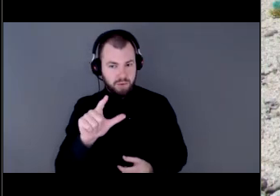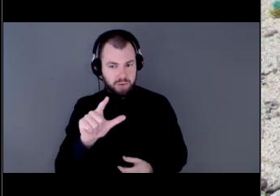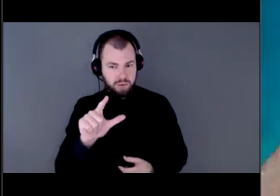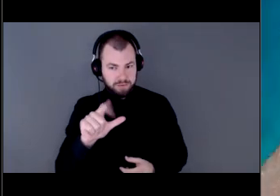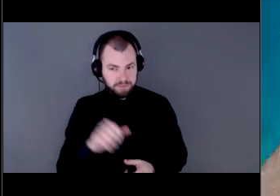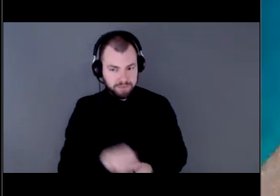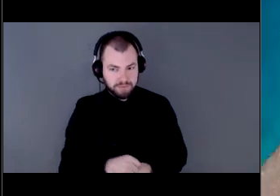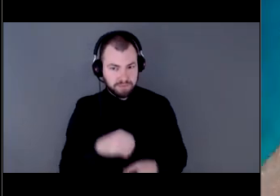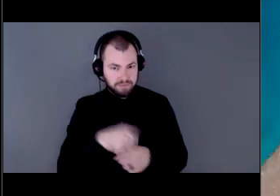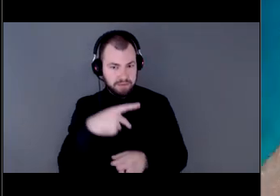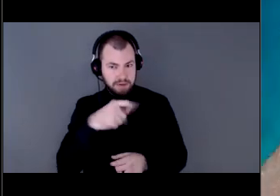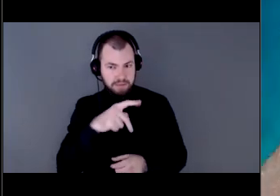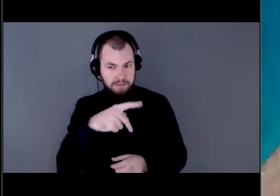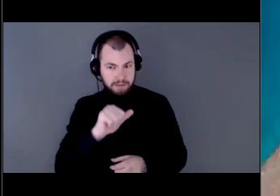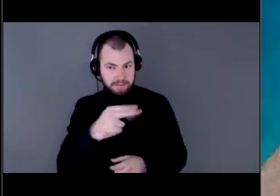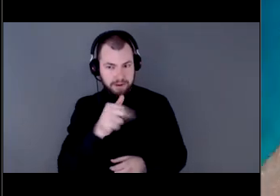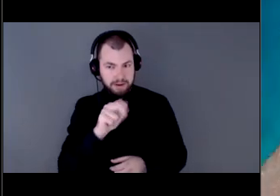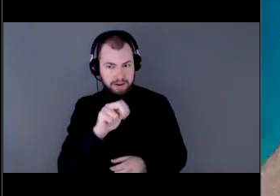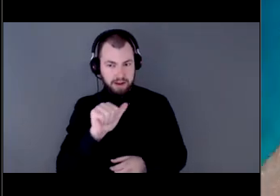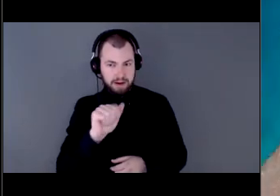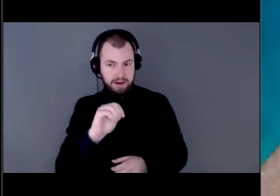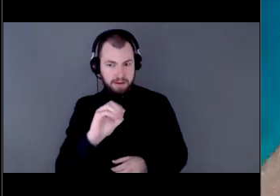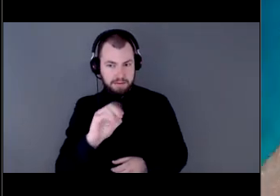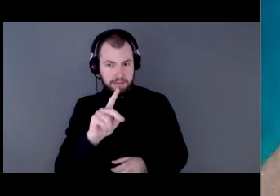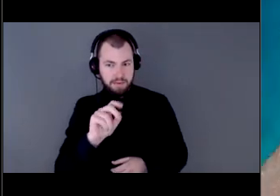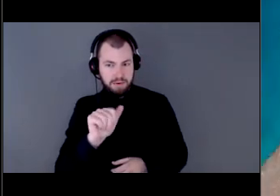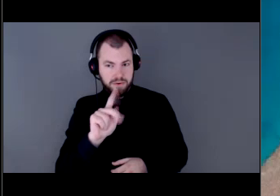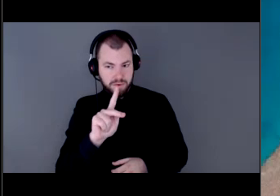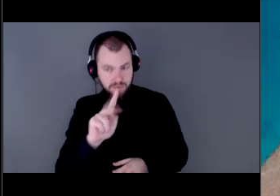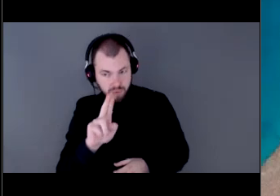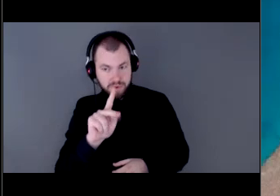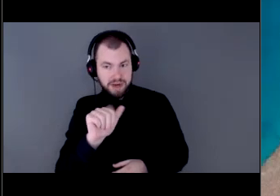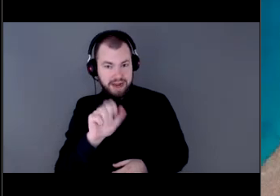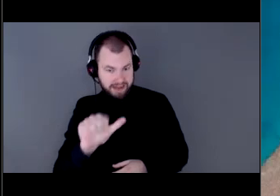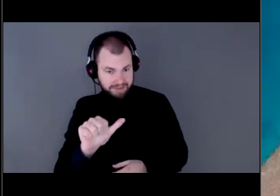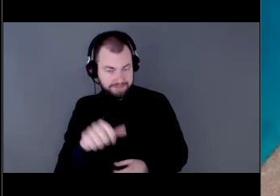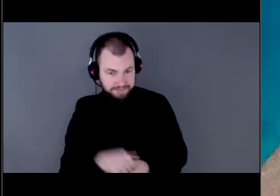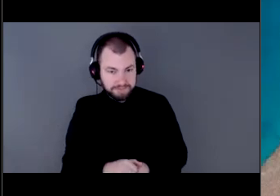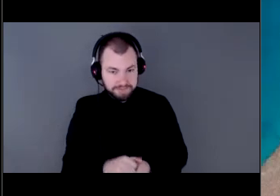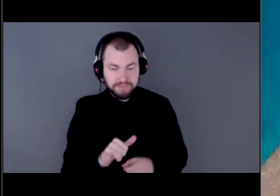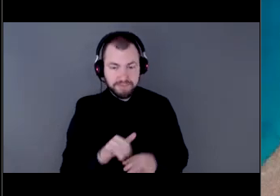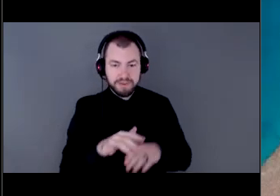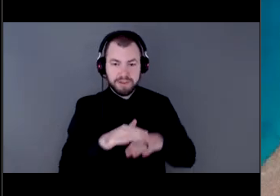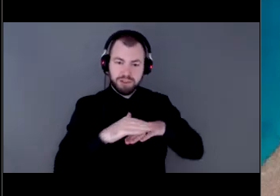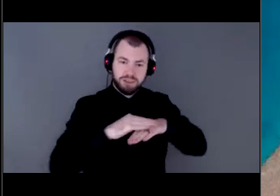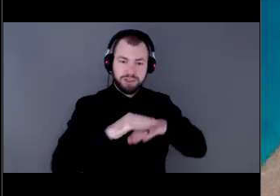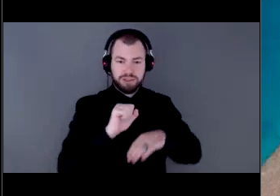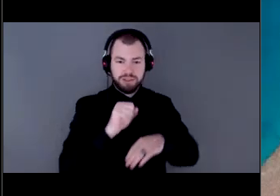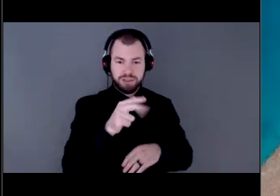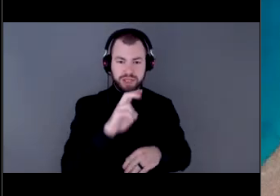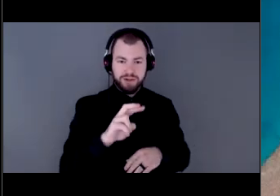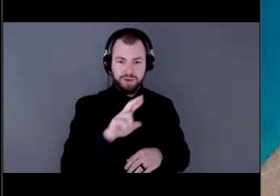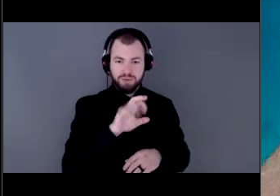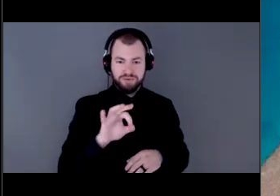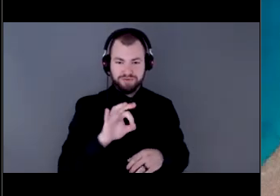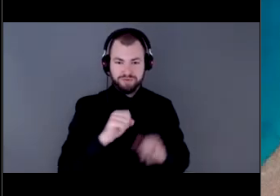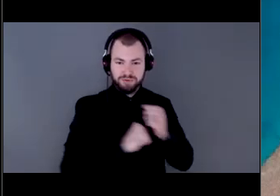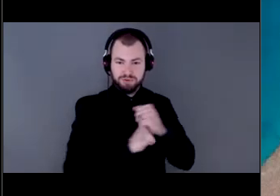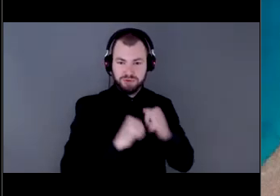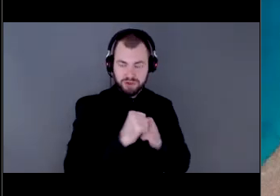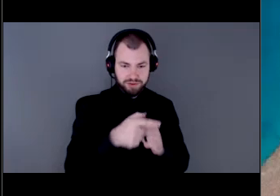a central lagoon area with reticulated shallow reef structures that are just perfect for accumulating these derelict fishing